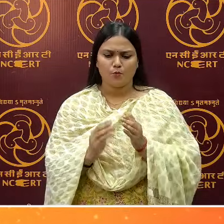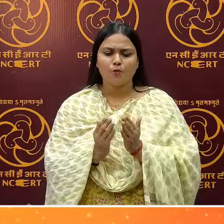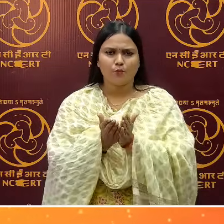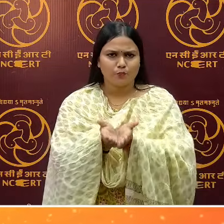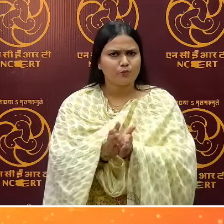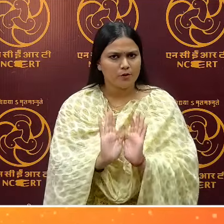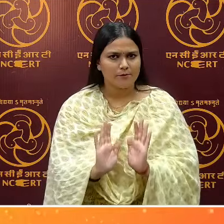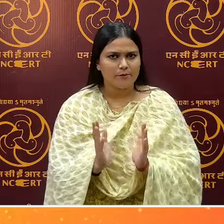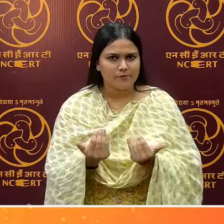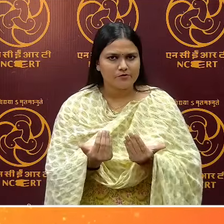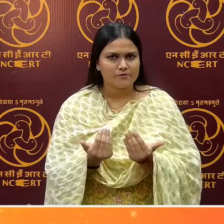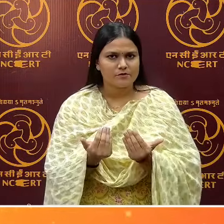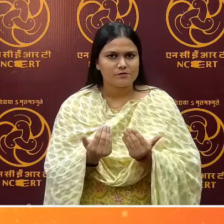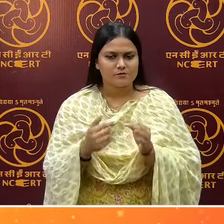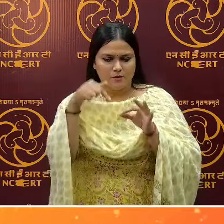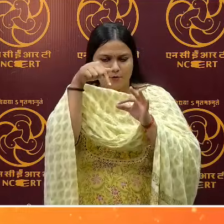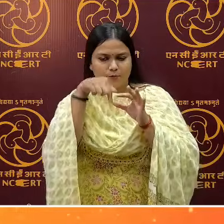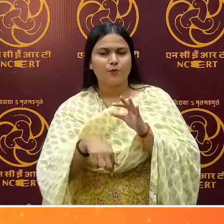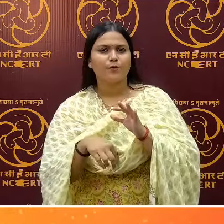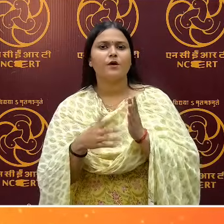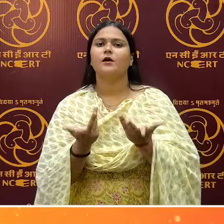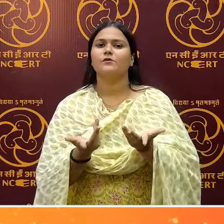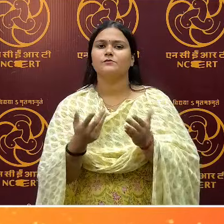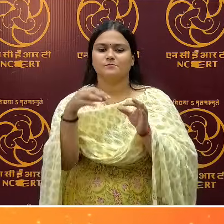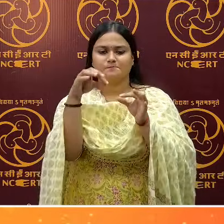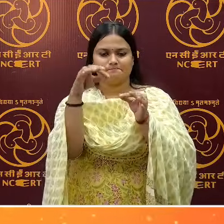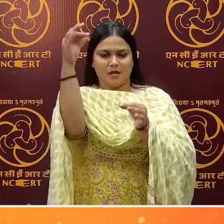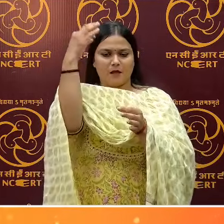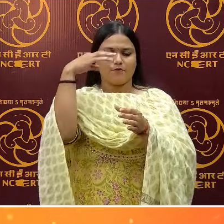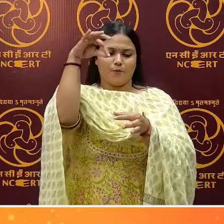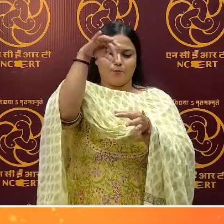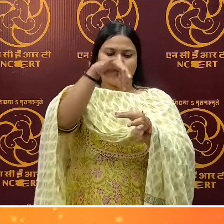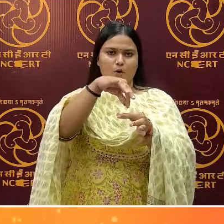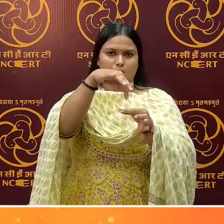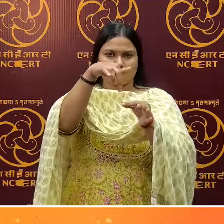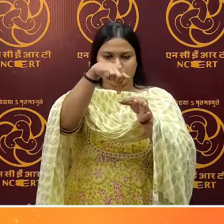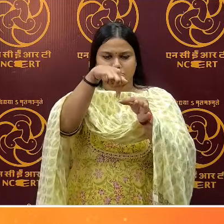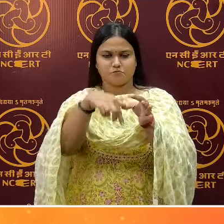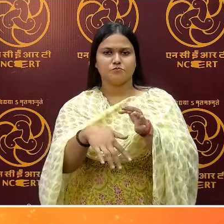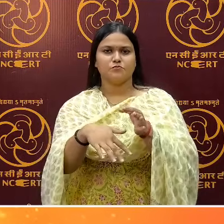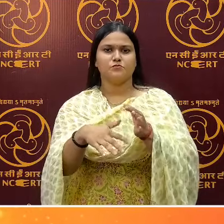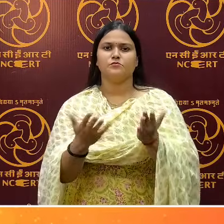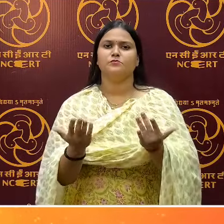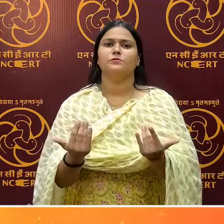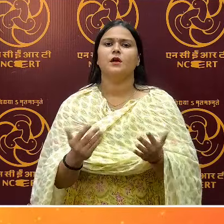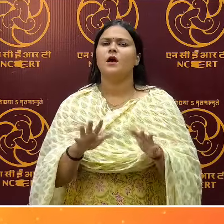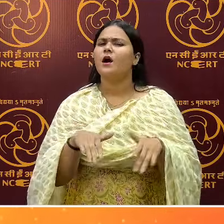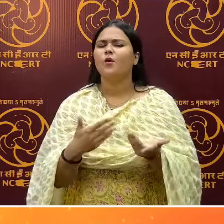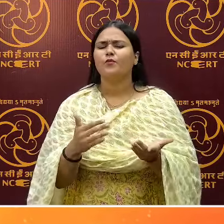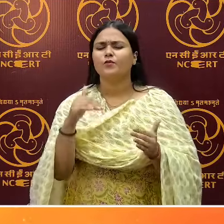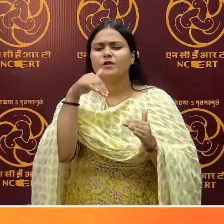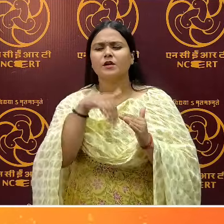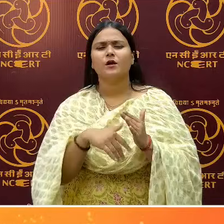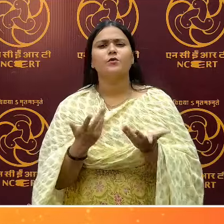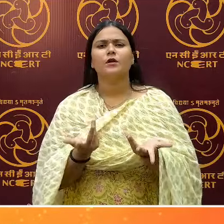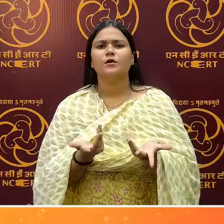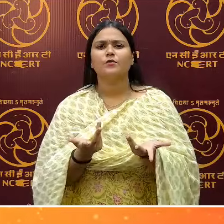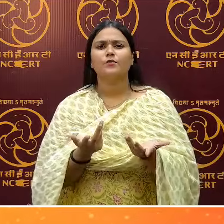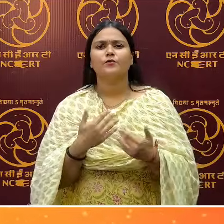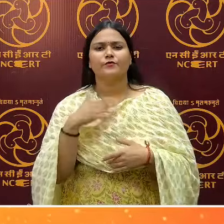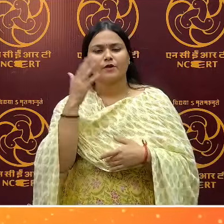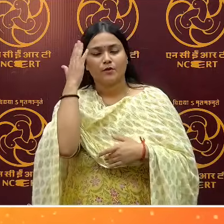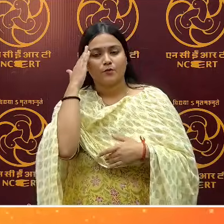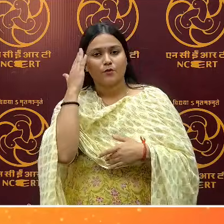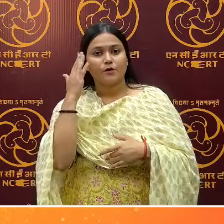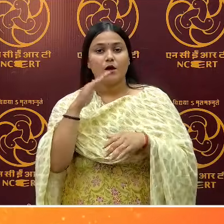it going to sink? It won't float. It won't float. Very good. So it has gone down. Yeah. So how do we know it has gone down? We can actually touch,